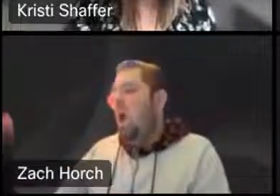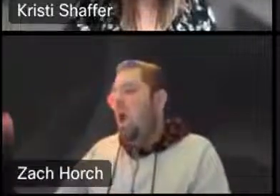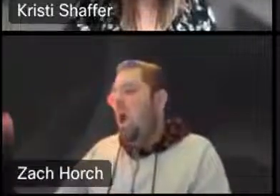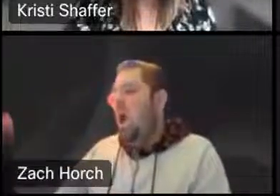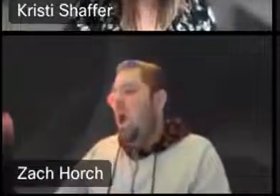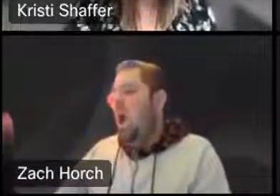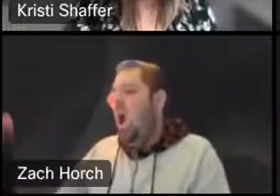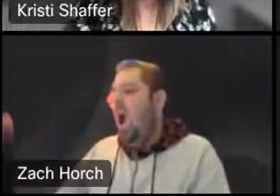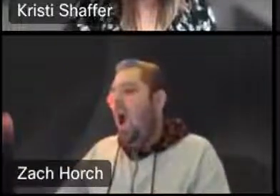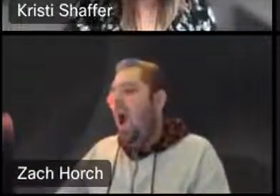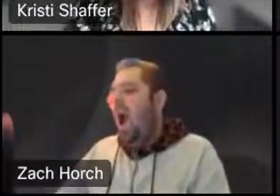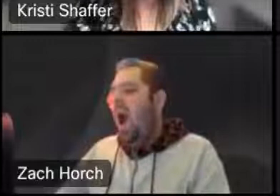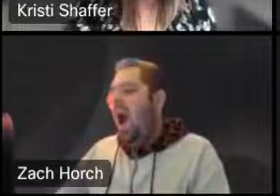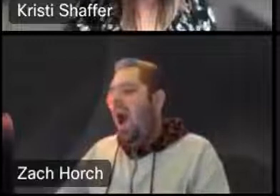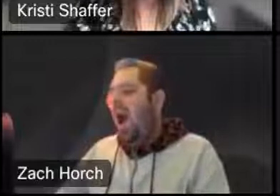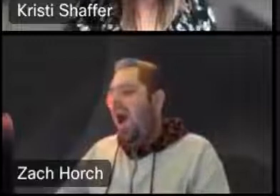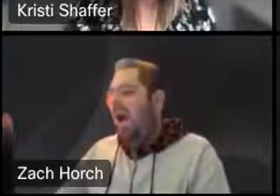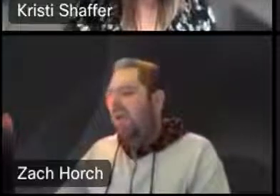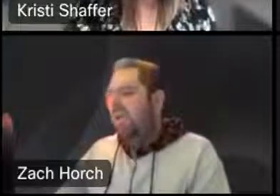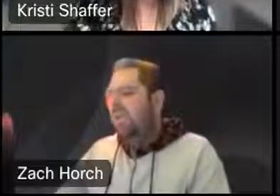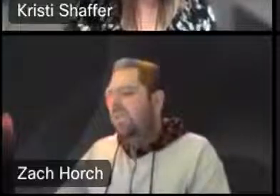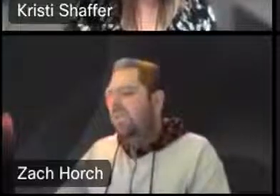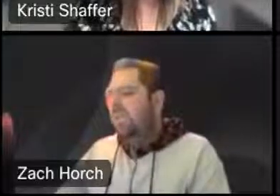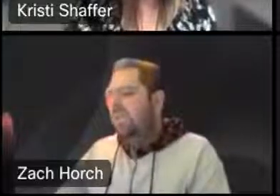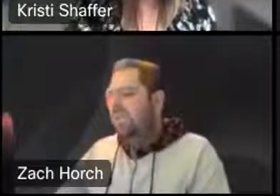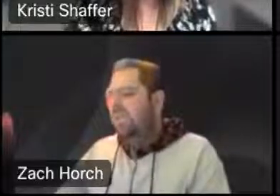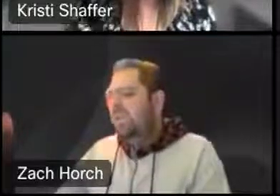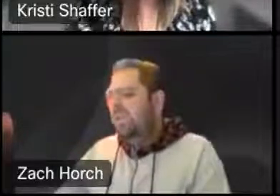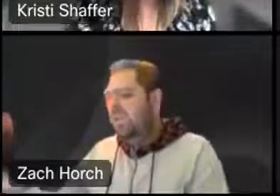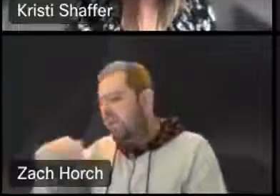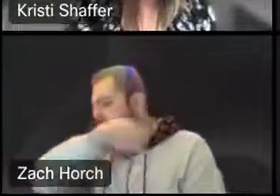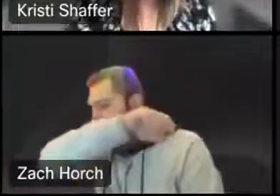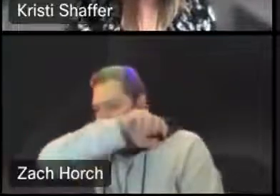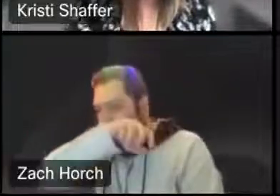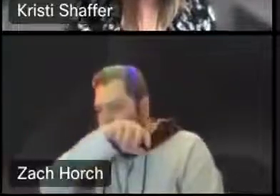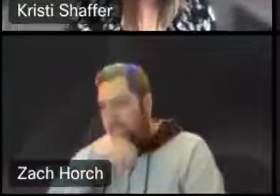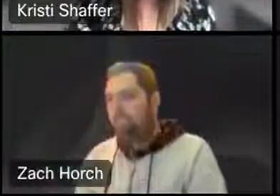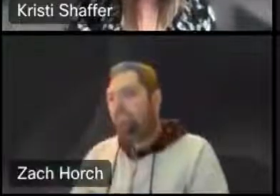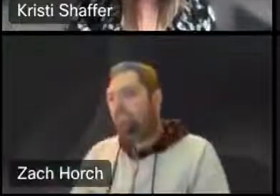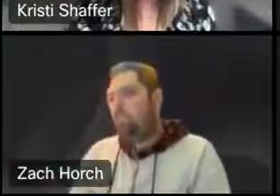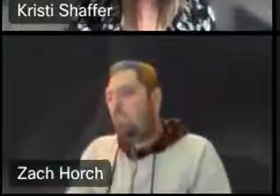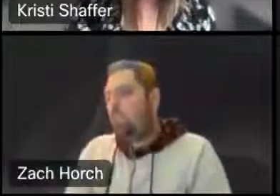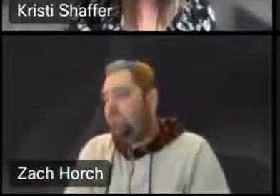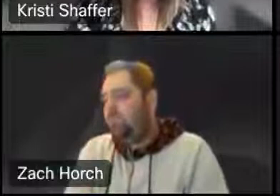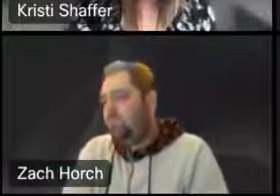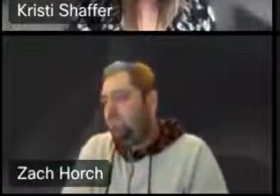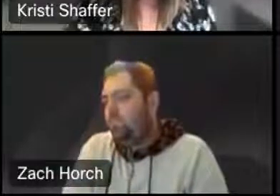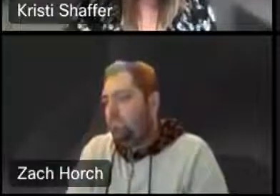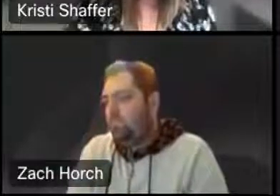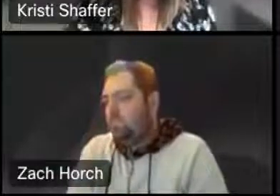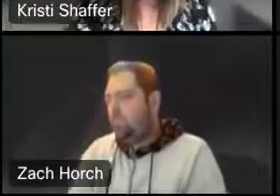support your program, whether you're interested or already doing it. Please complete the survey so we